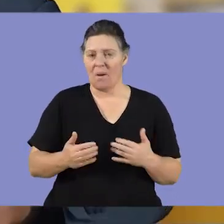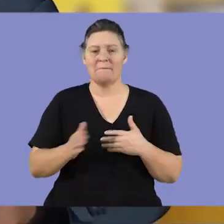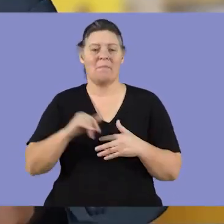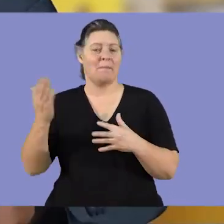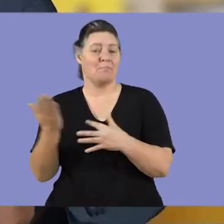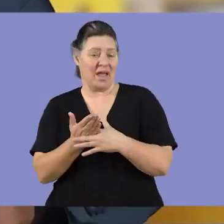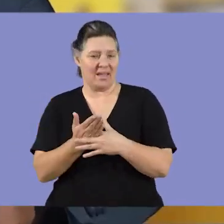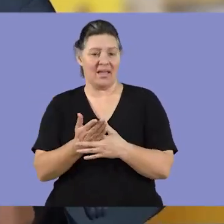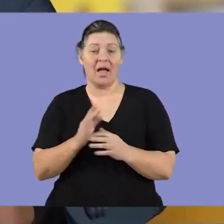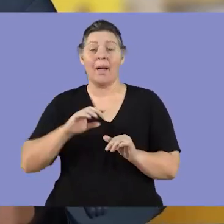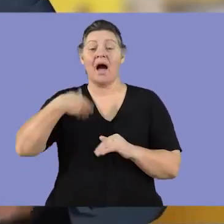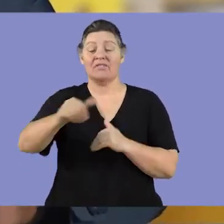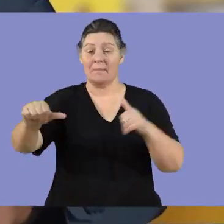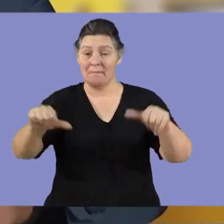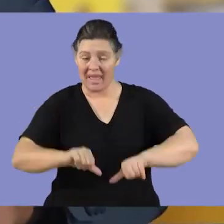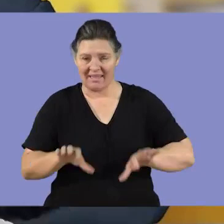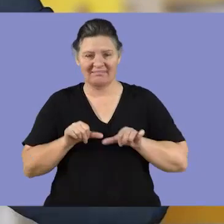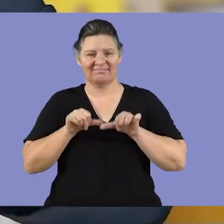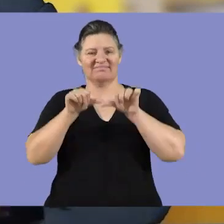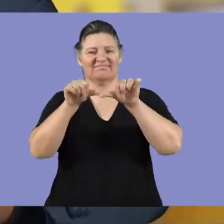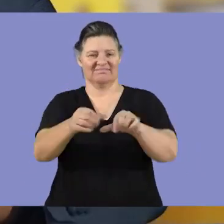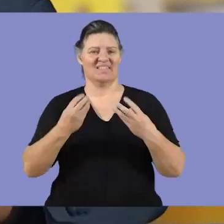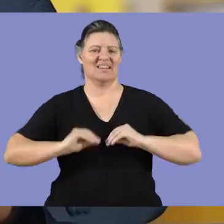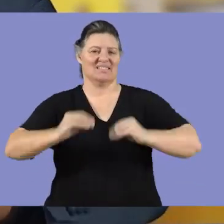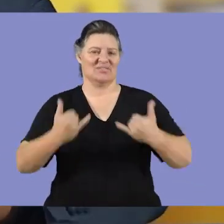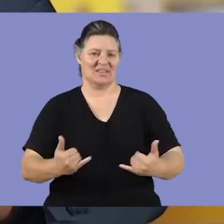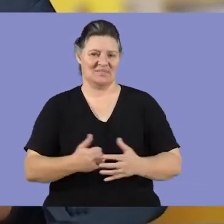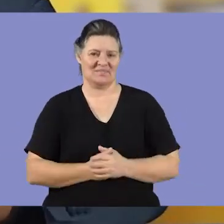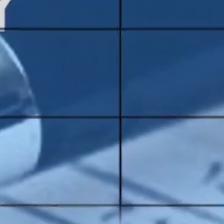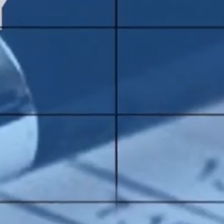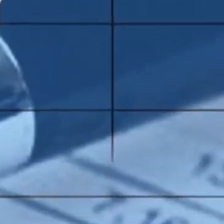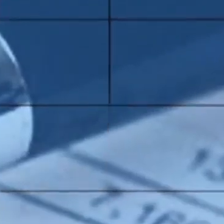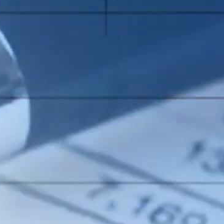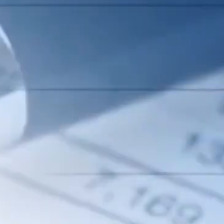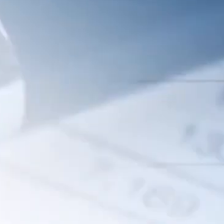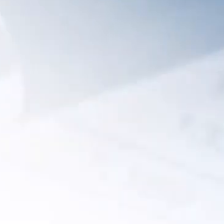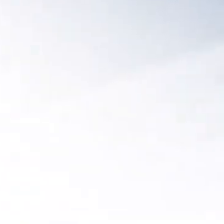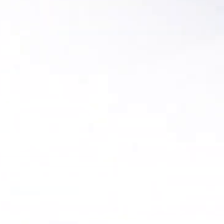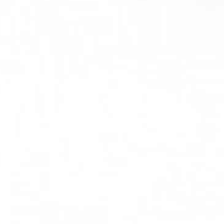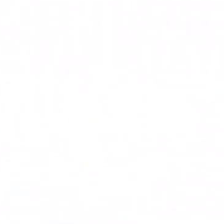go again for another ad break, and after that, I'm going to continue with today's lesson.